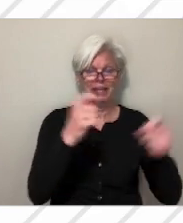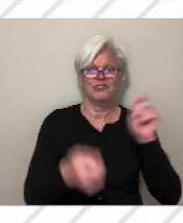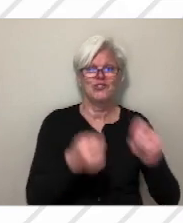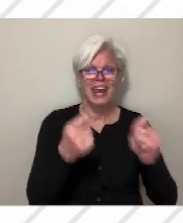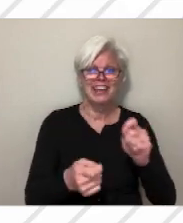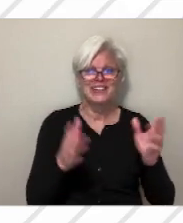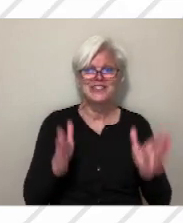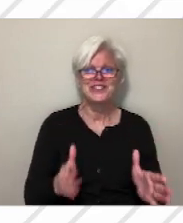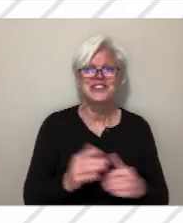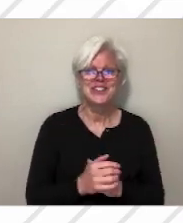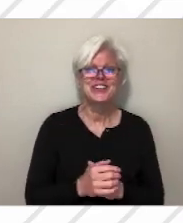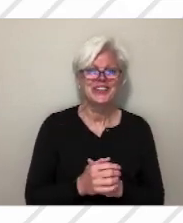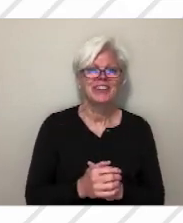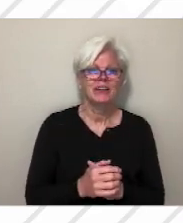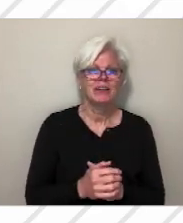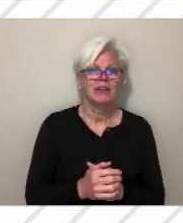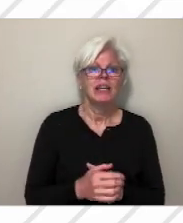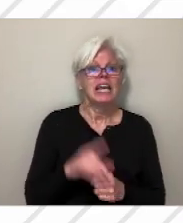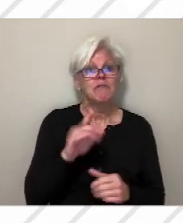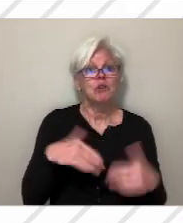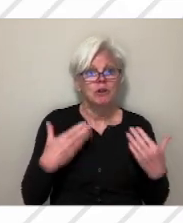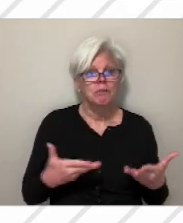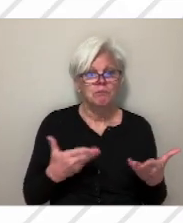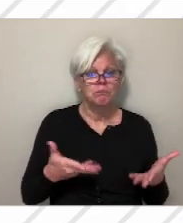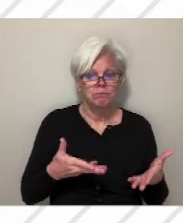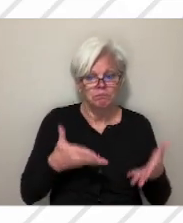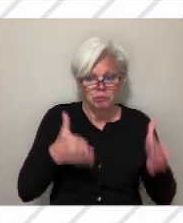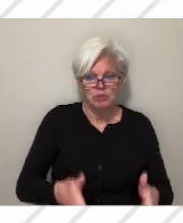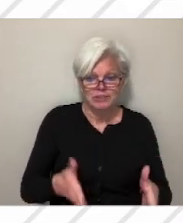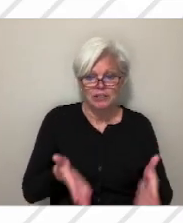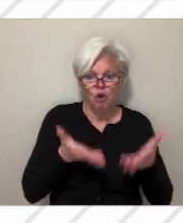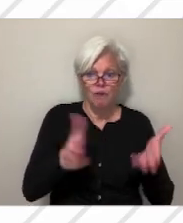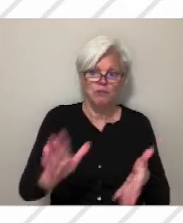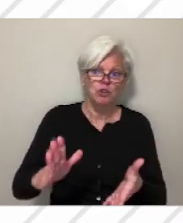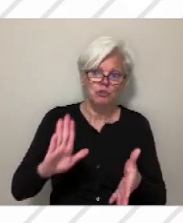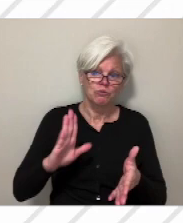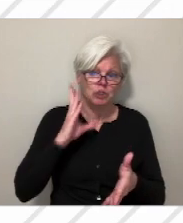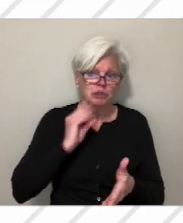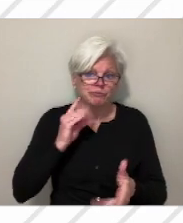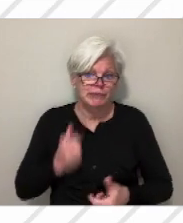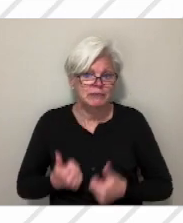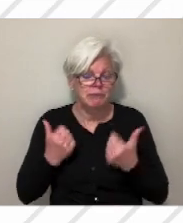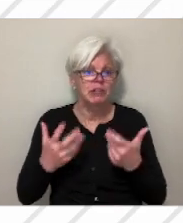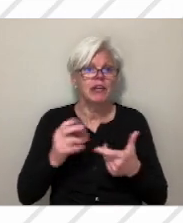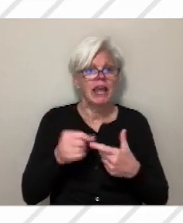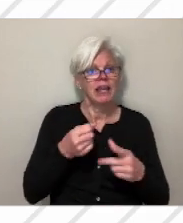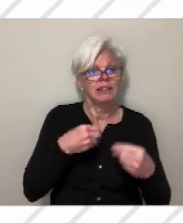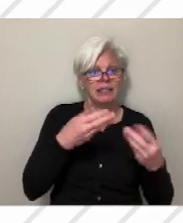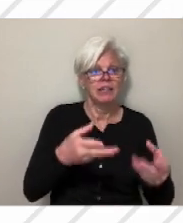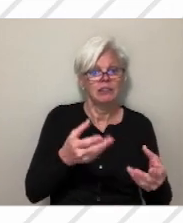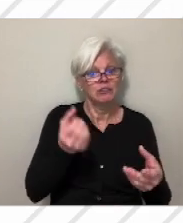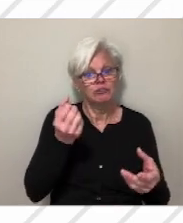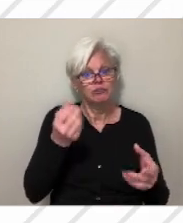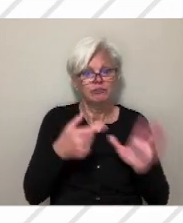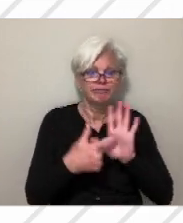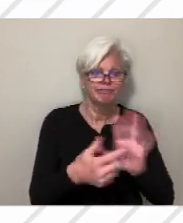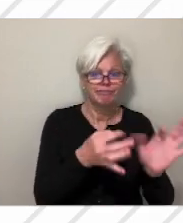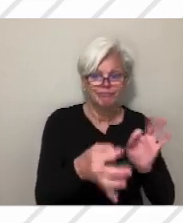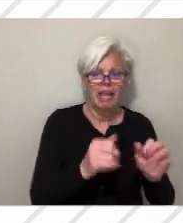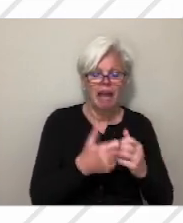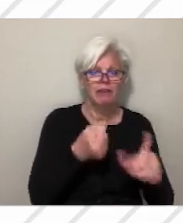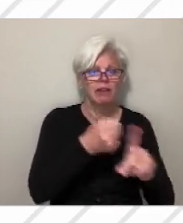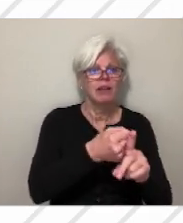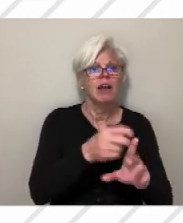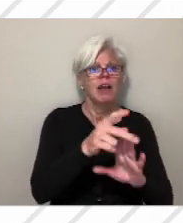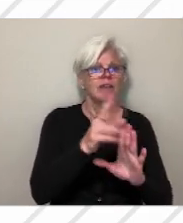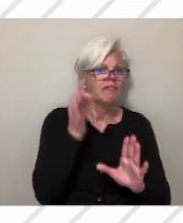who is going to offer lived experience and provide insights about how that can impact our policies, or hear from a federal agency